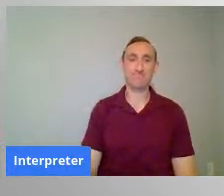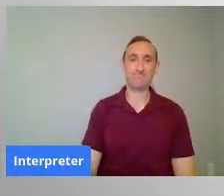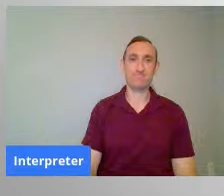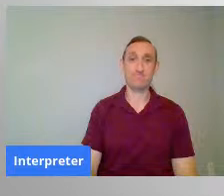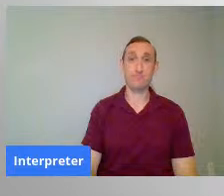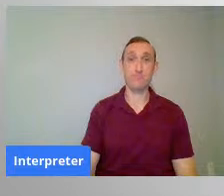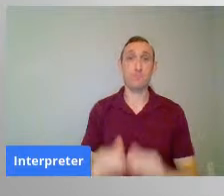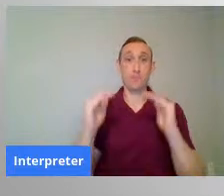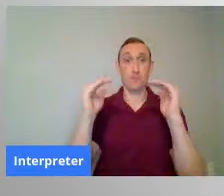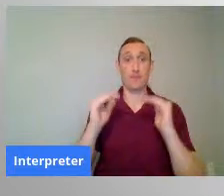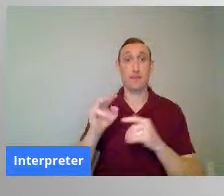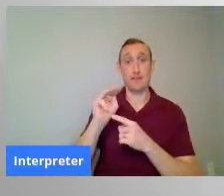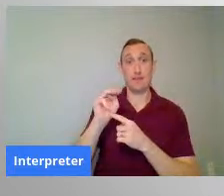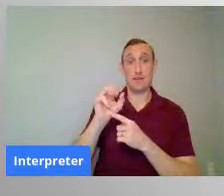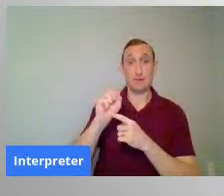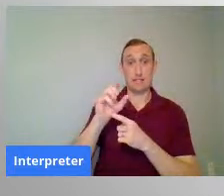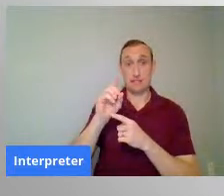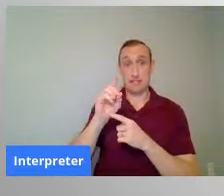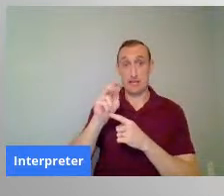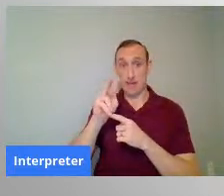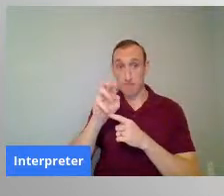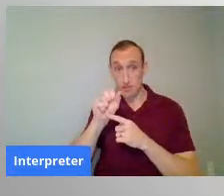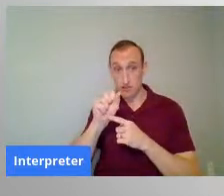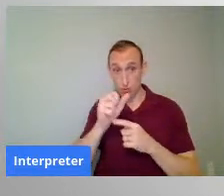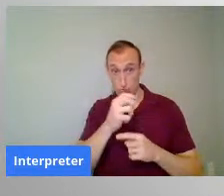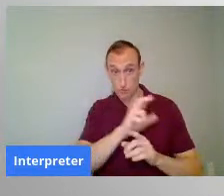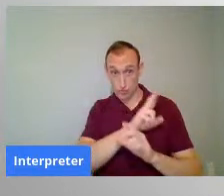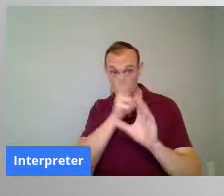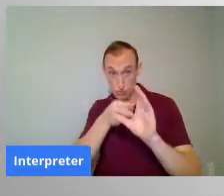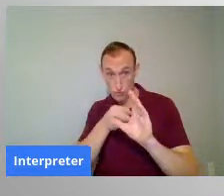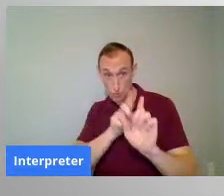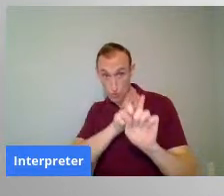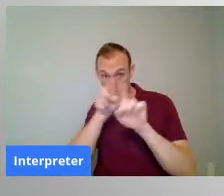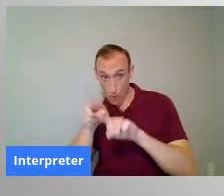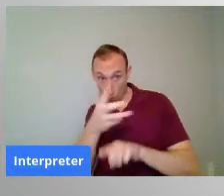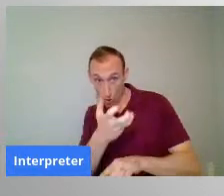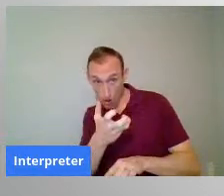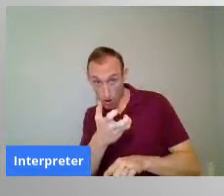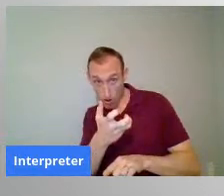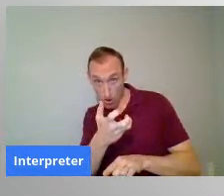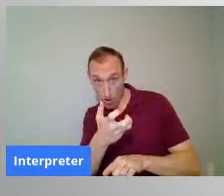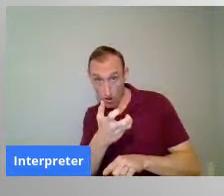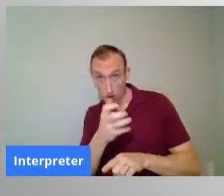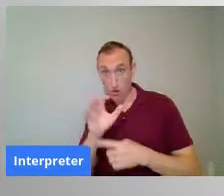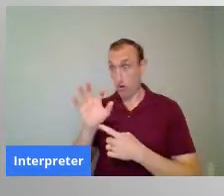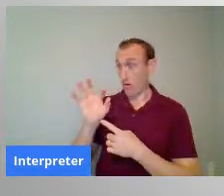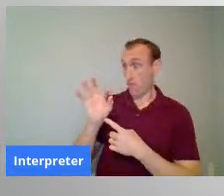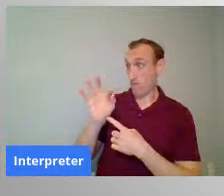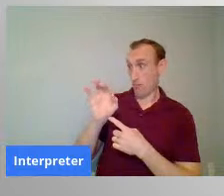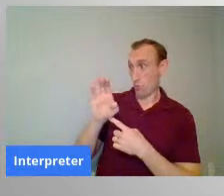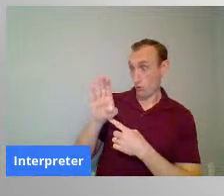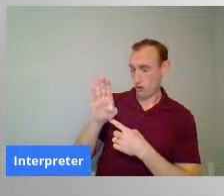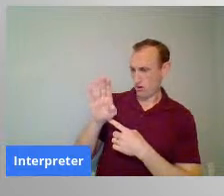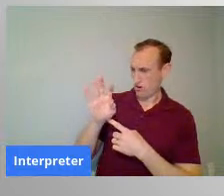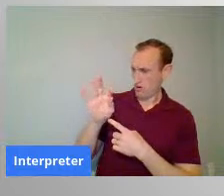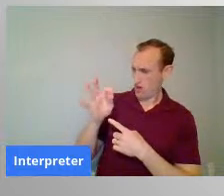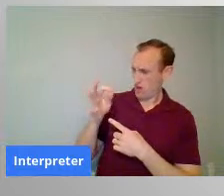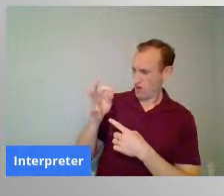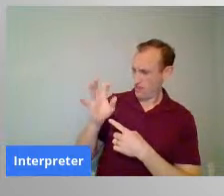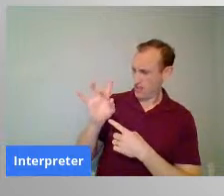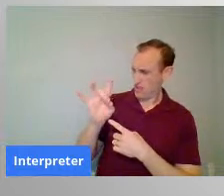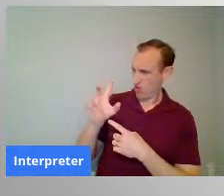Ms. Davis, would you like to also attend, or should we just do one at a time? February, I'd love to. I just don't know.